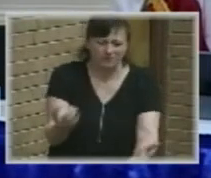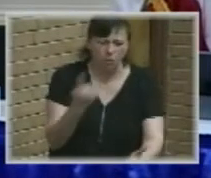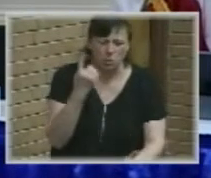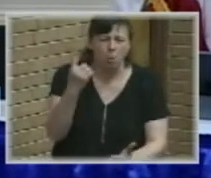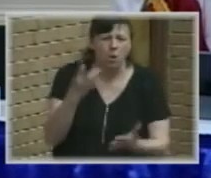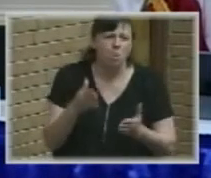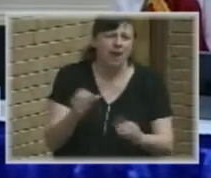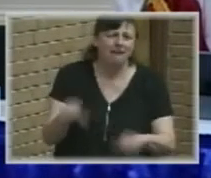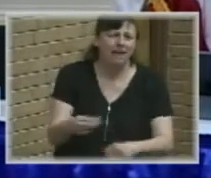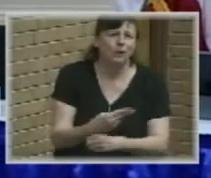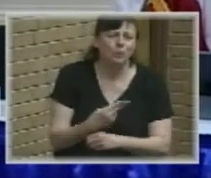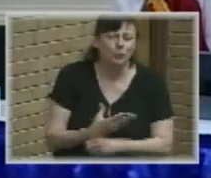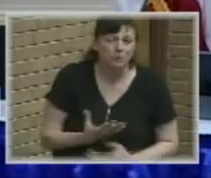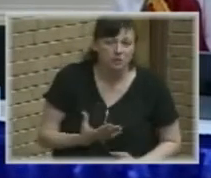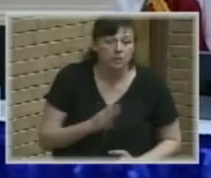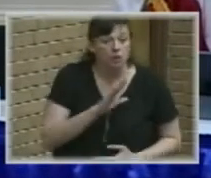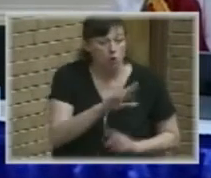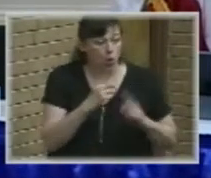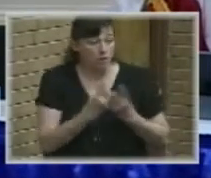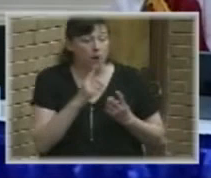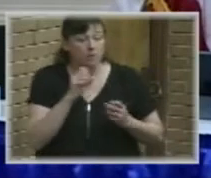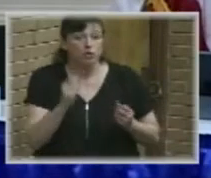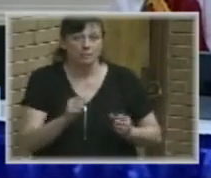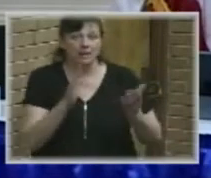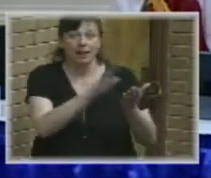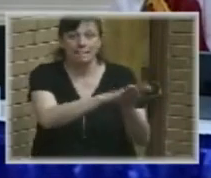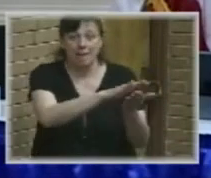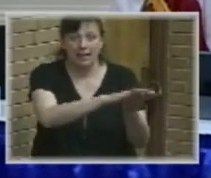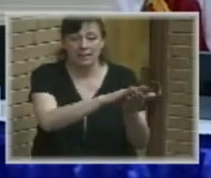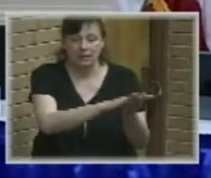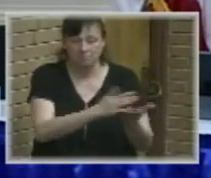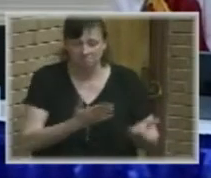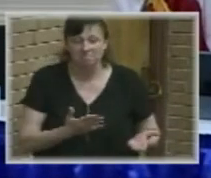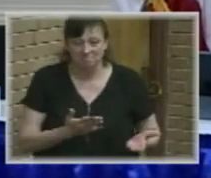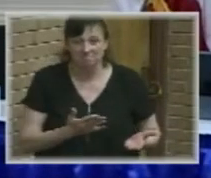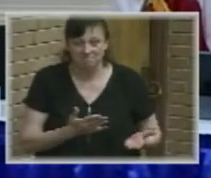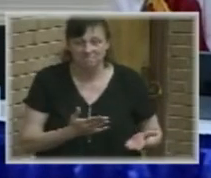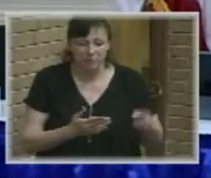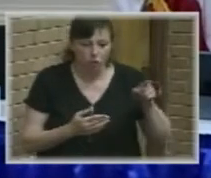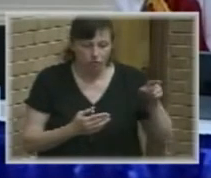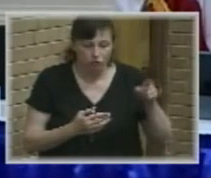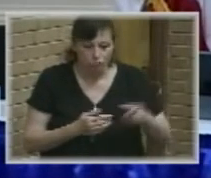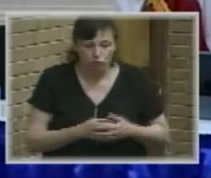things your department should really be commended for, you